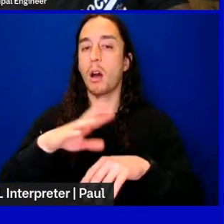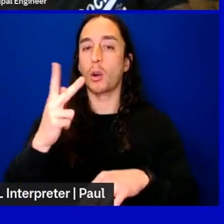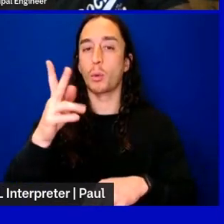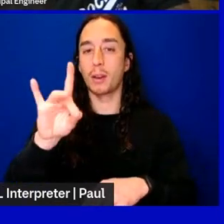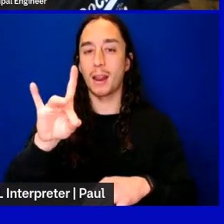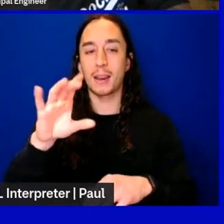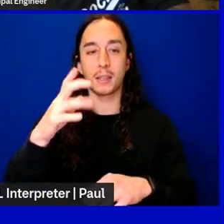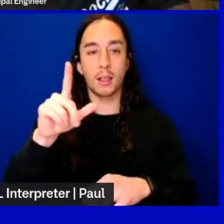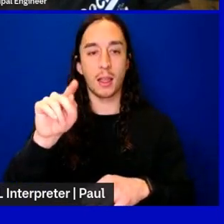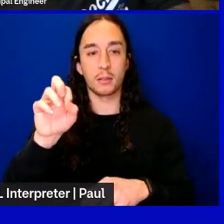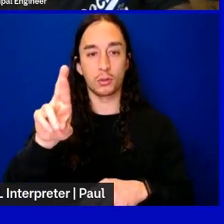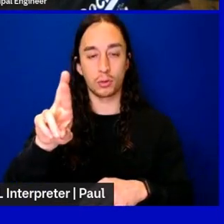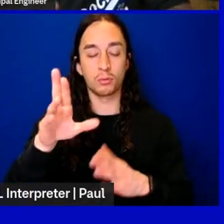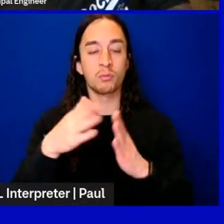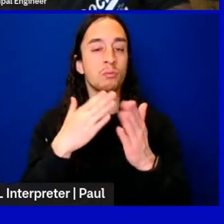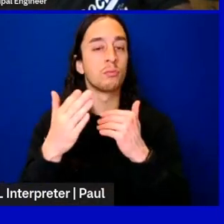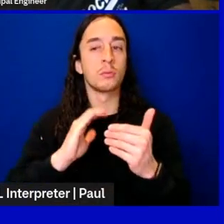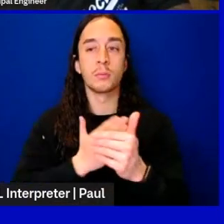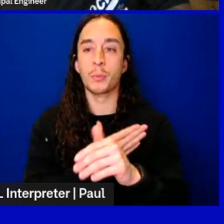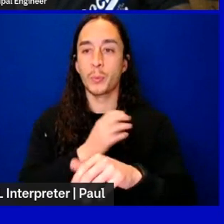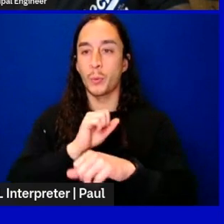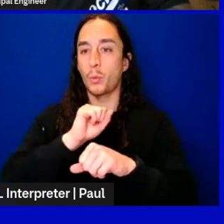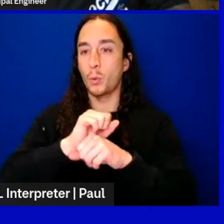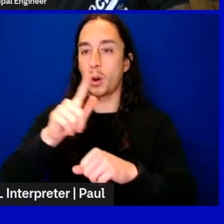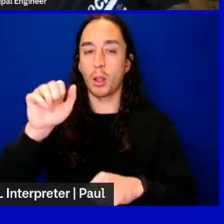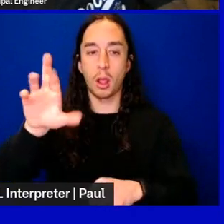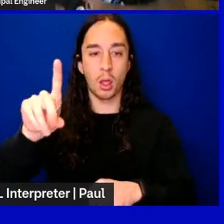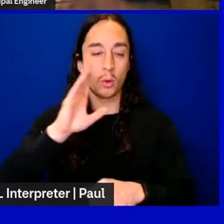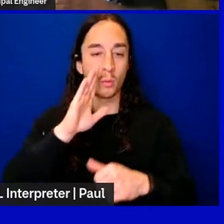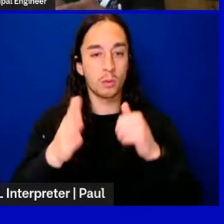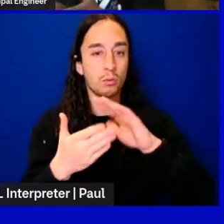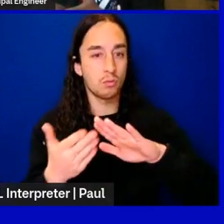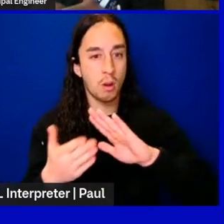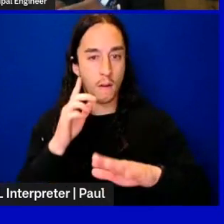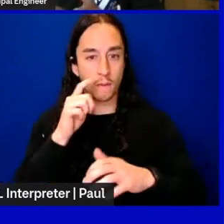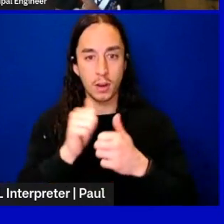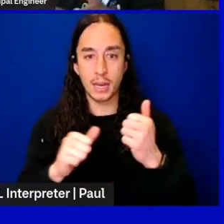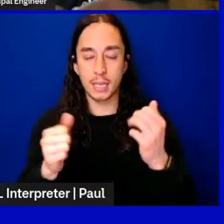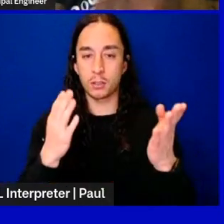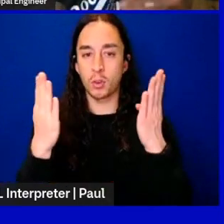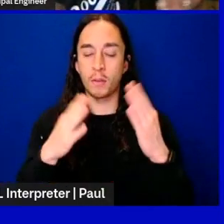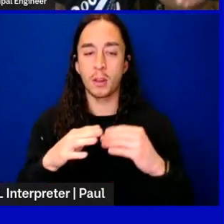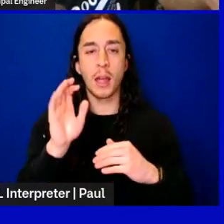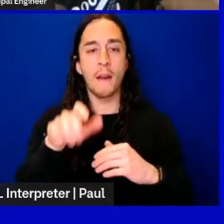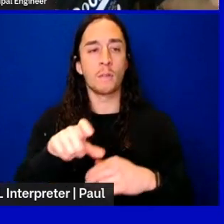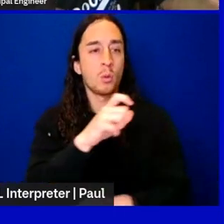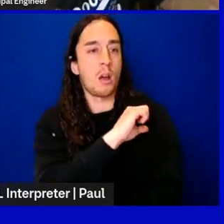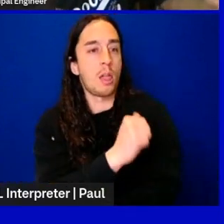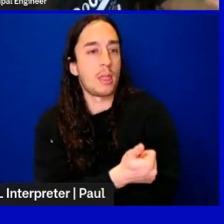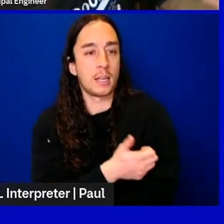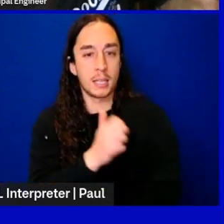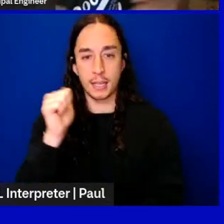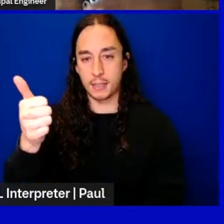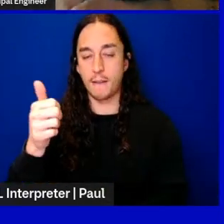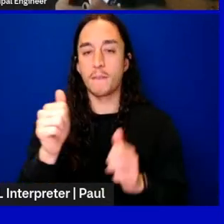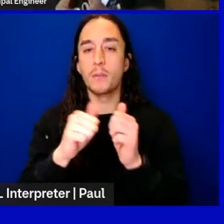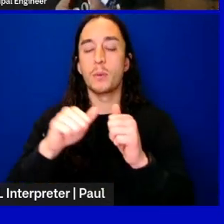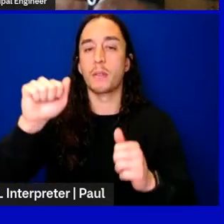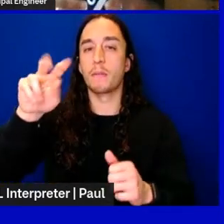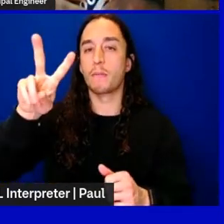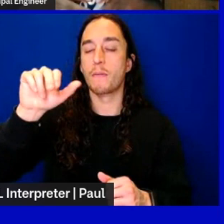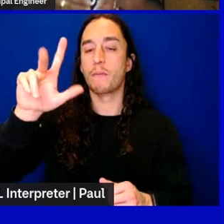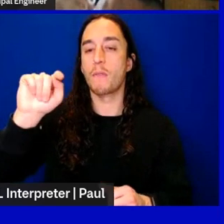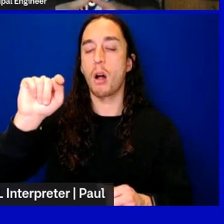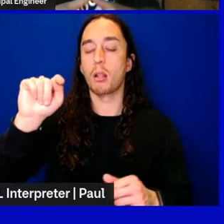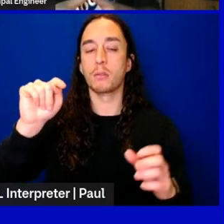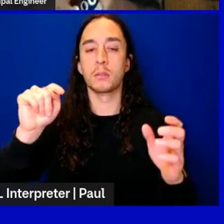the workloads which are going to run, let's say any pod or any service account, they have to authenticate themselves with the Vault server. So for